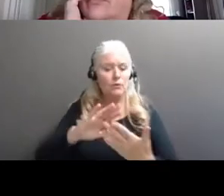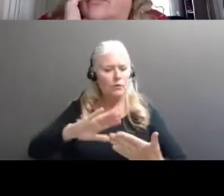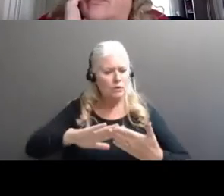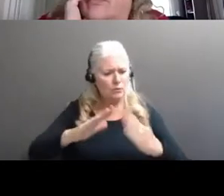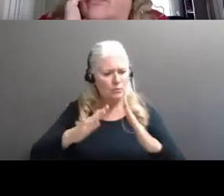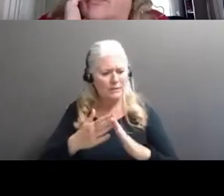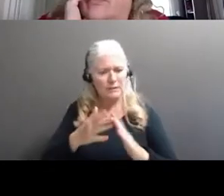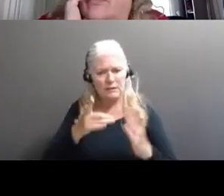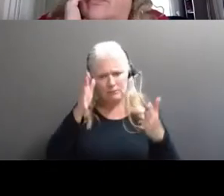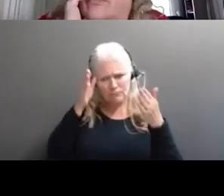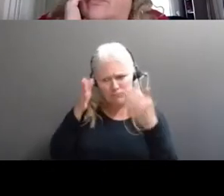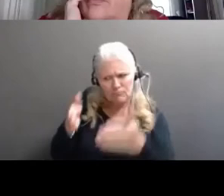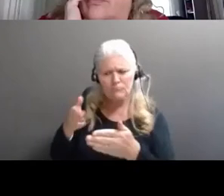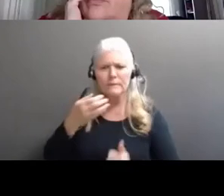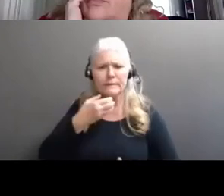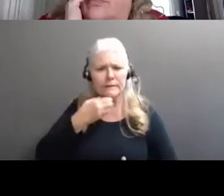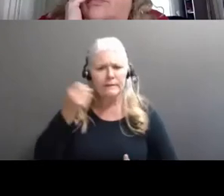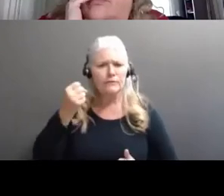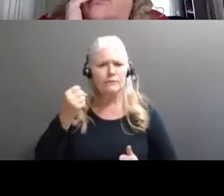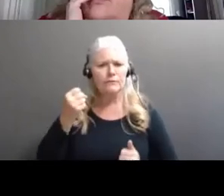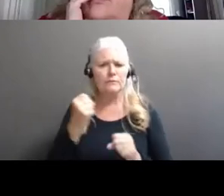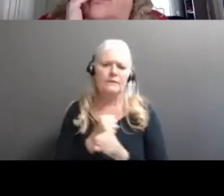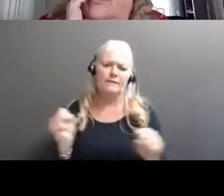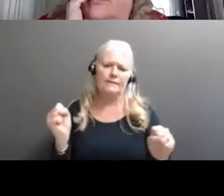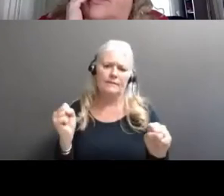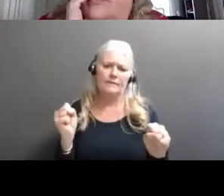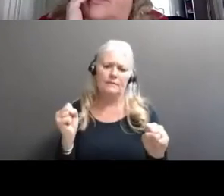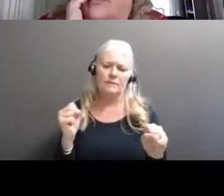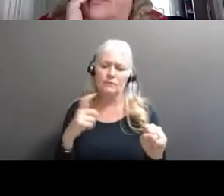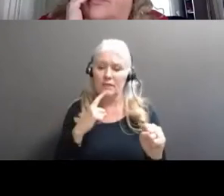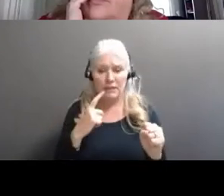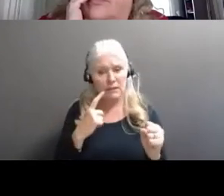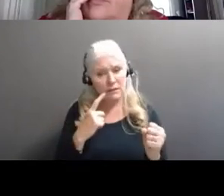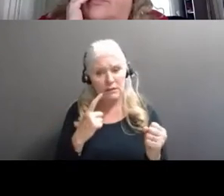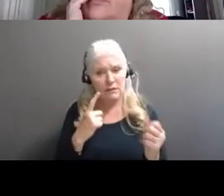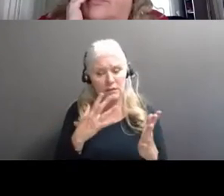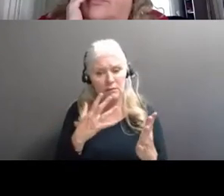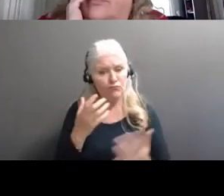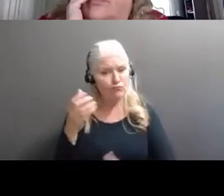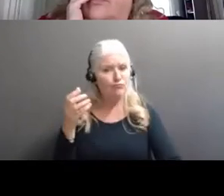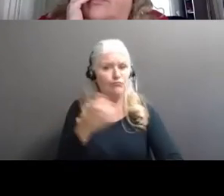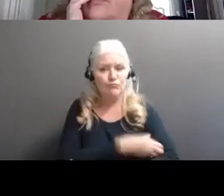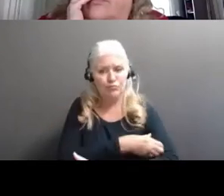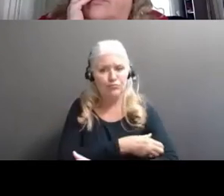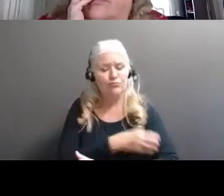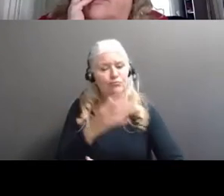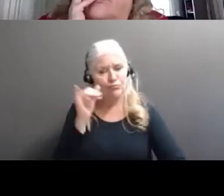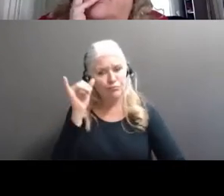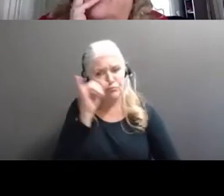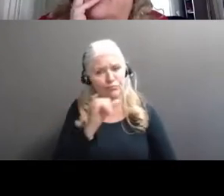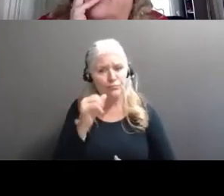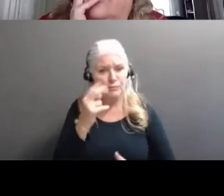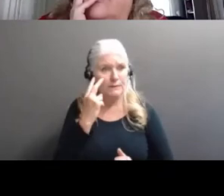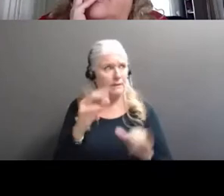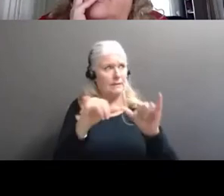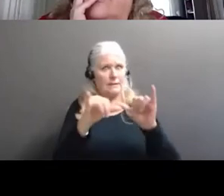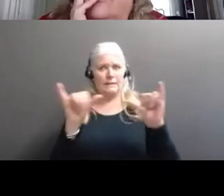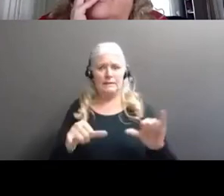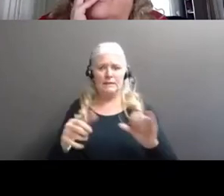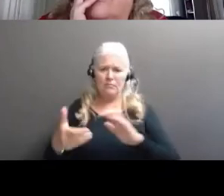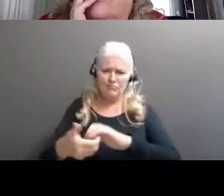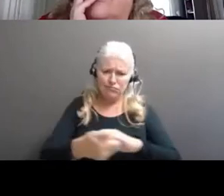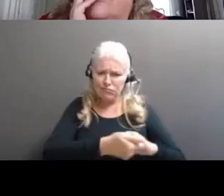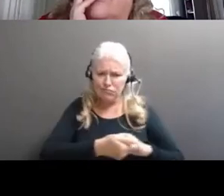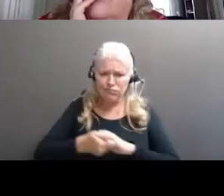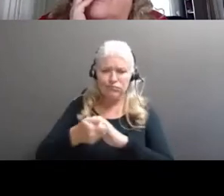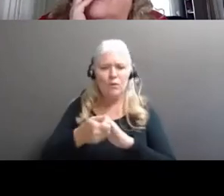safety. And so that's been quite powerful in terms of watching the collaboration of systems. That's fantastic. And so now